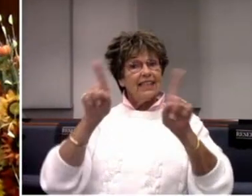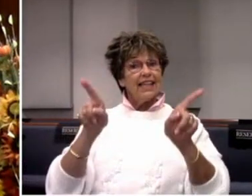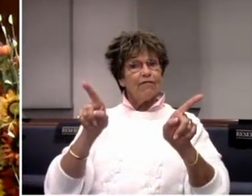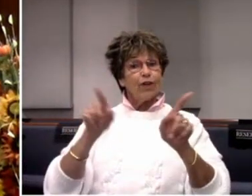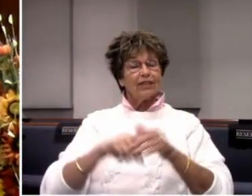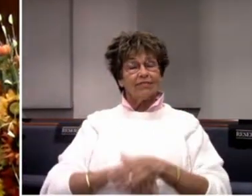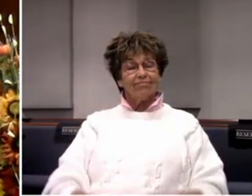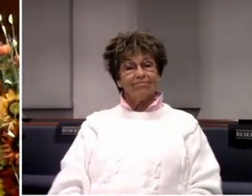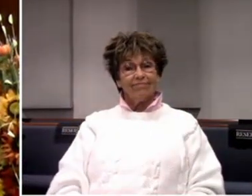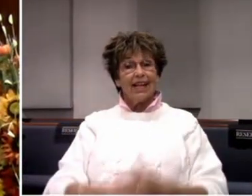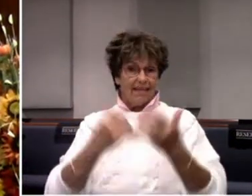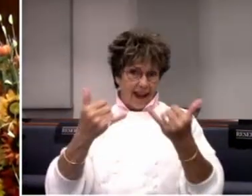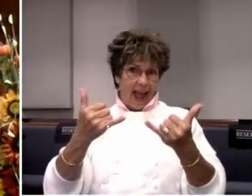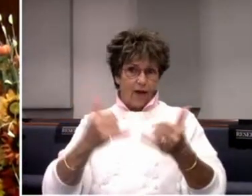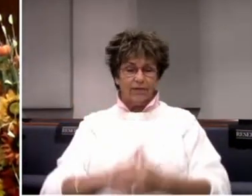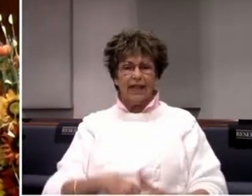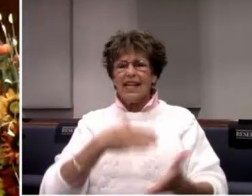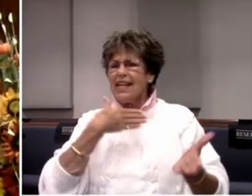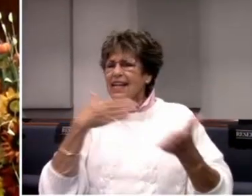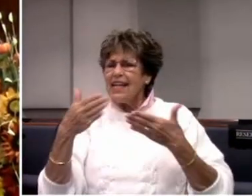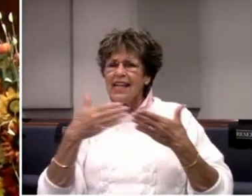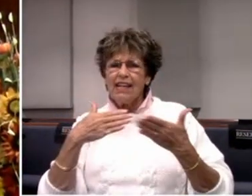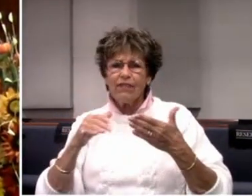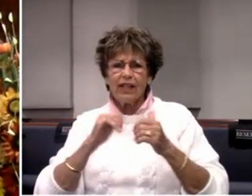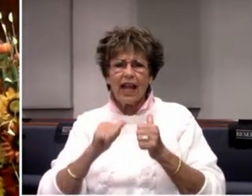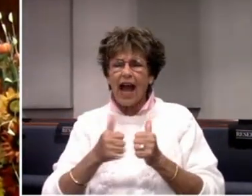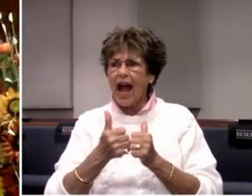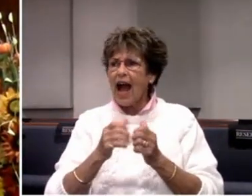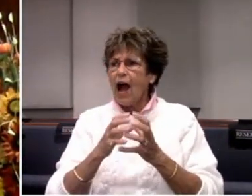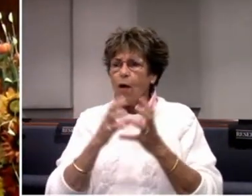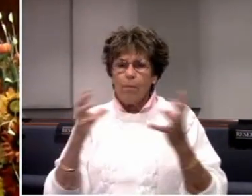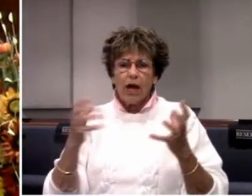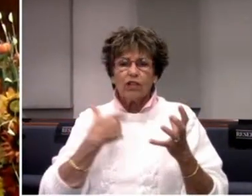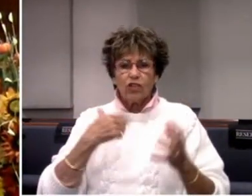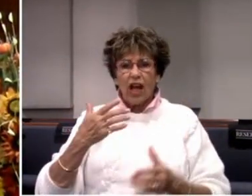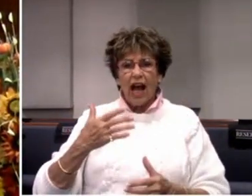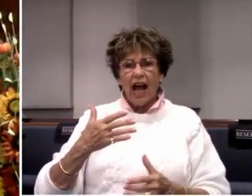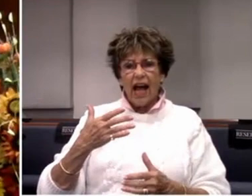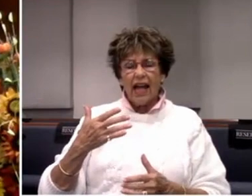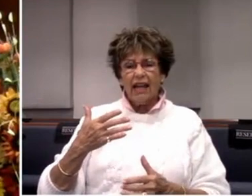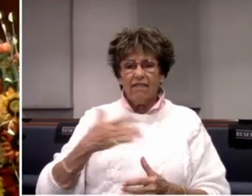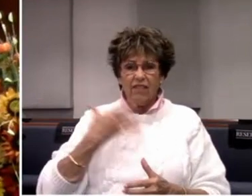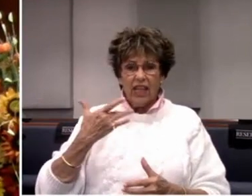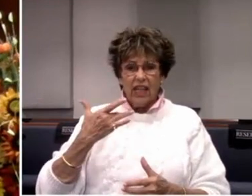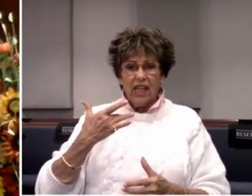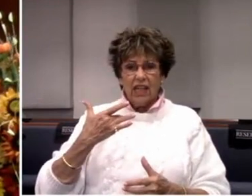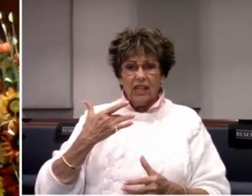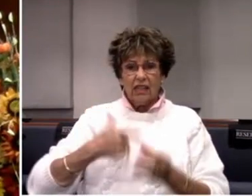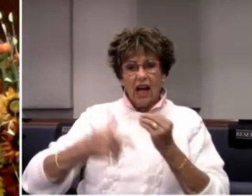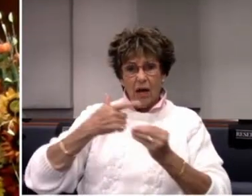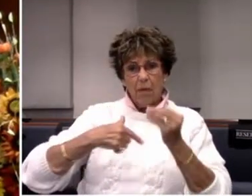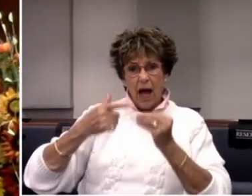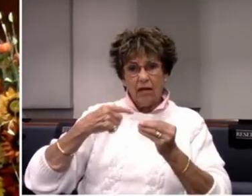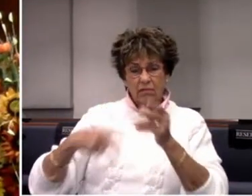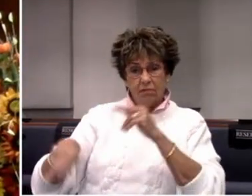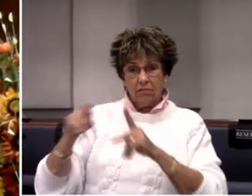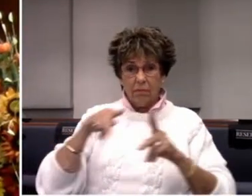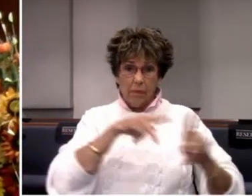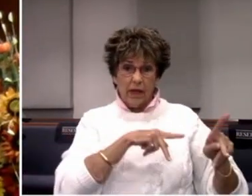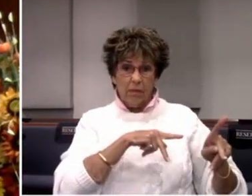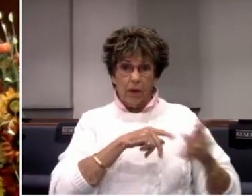Even the way that I deal with people. And so when you come